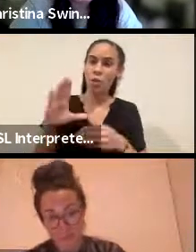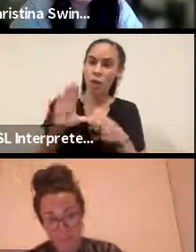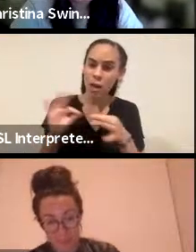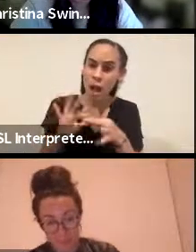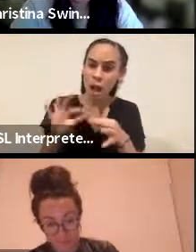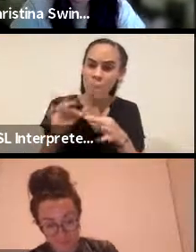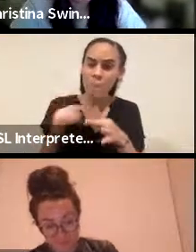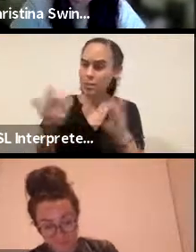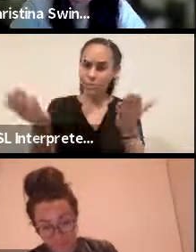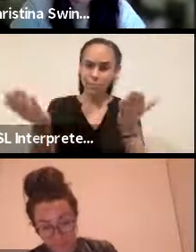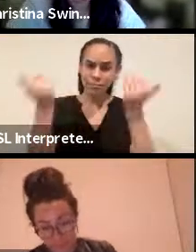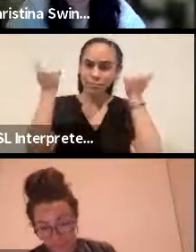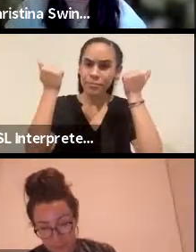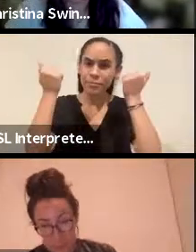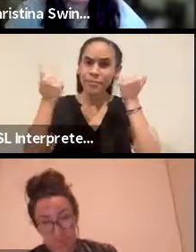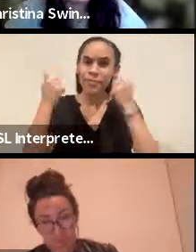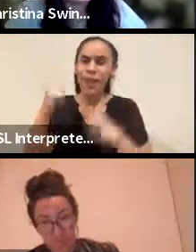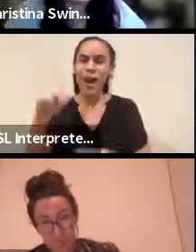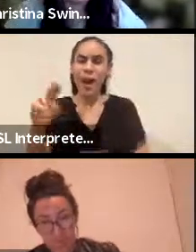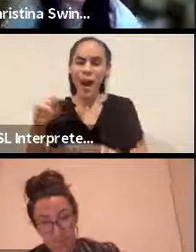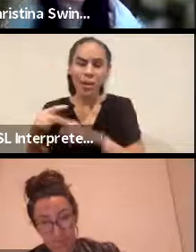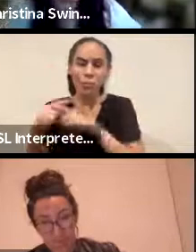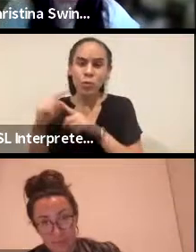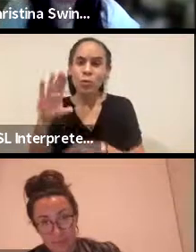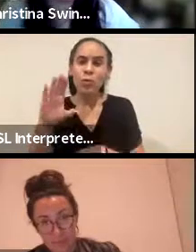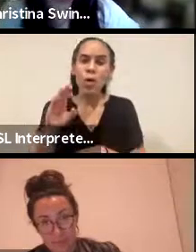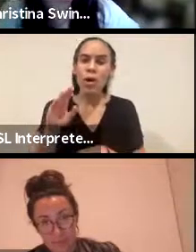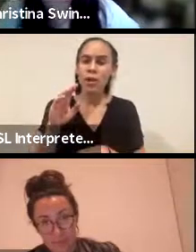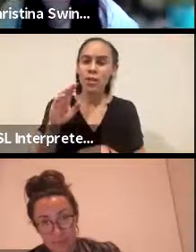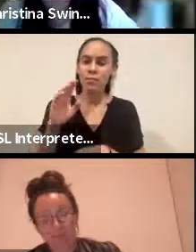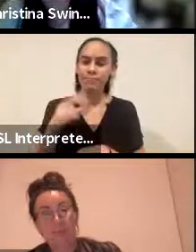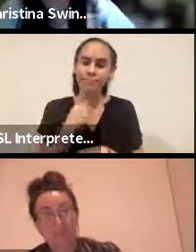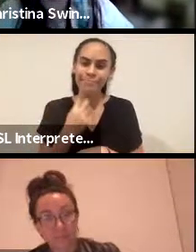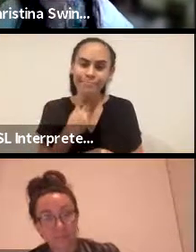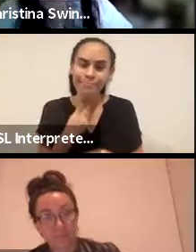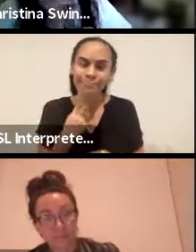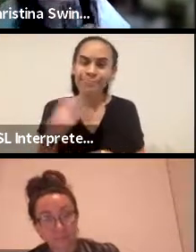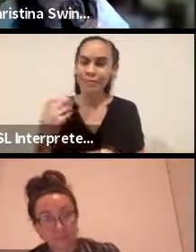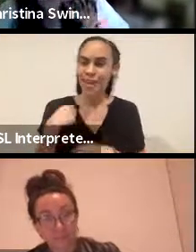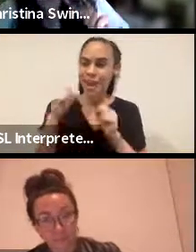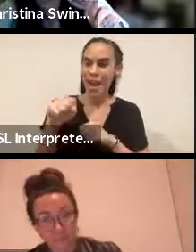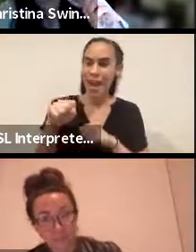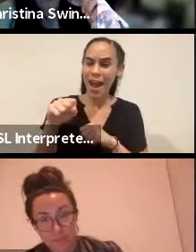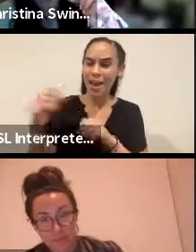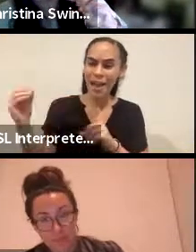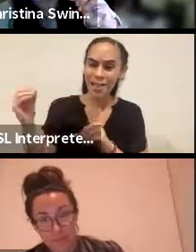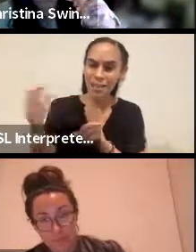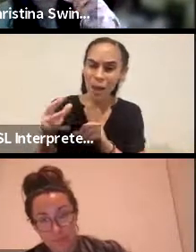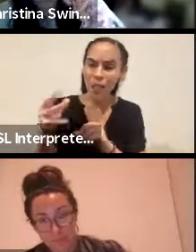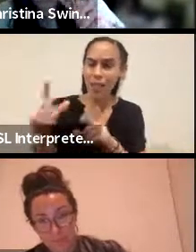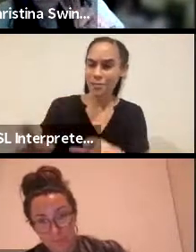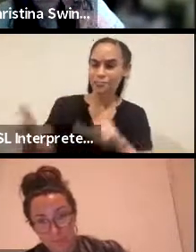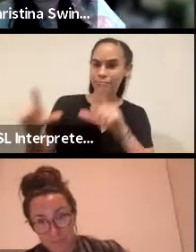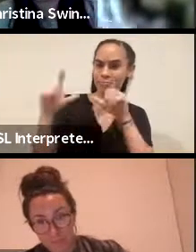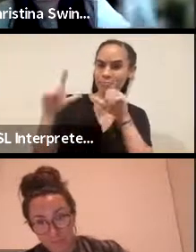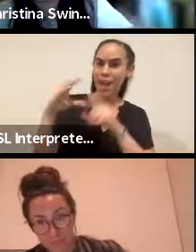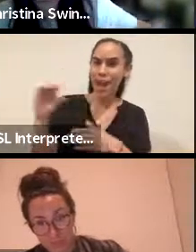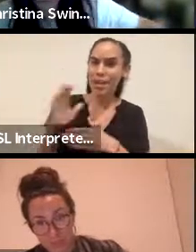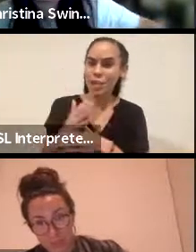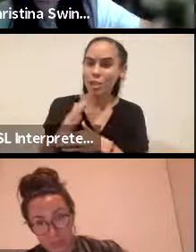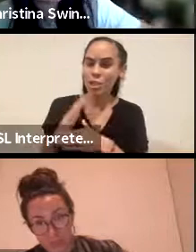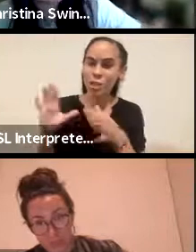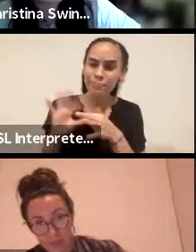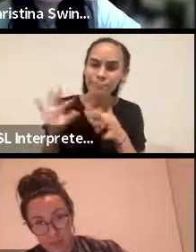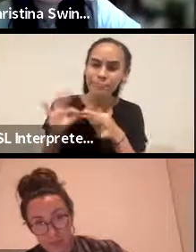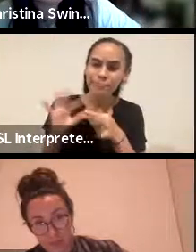I invite you to unmute your mic and I can spotlight you, bring you up on the screen so that you can share a few words with